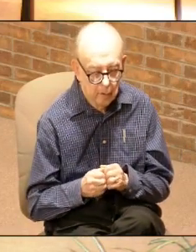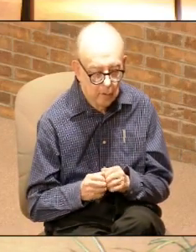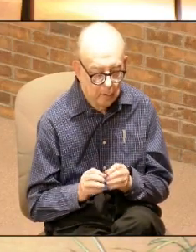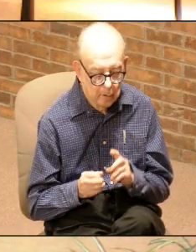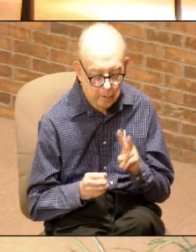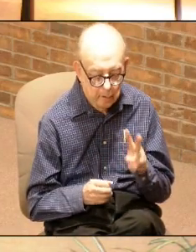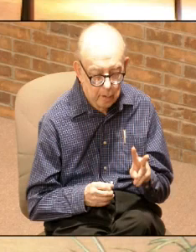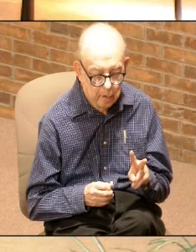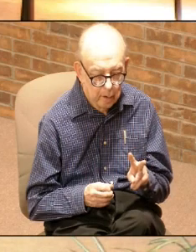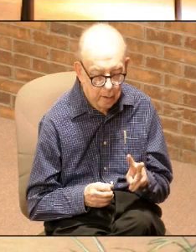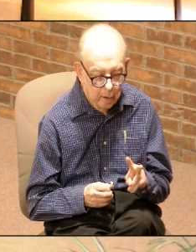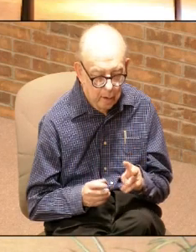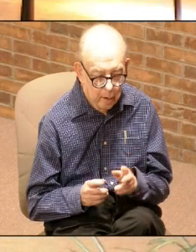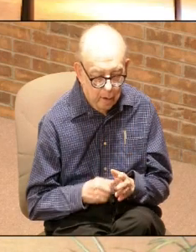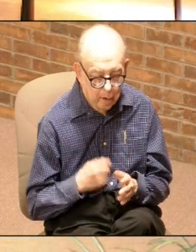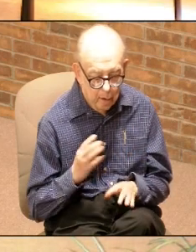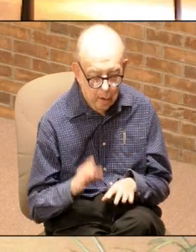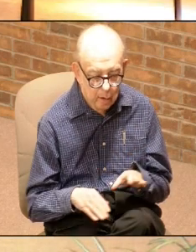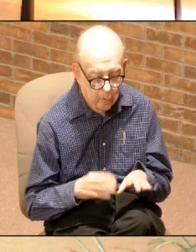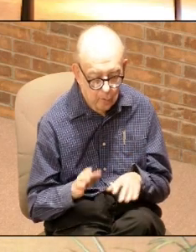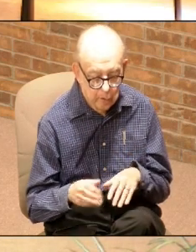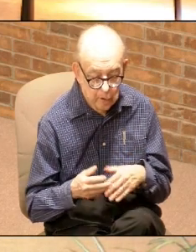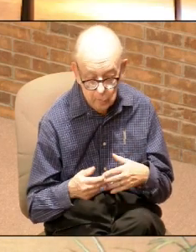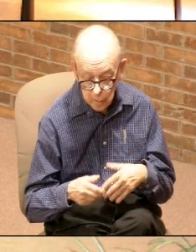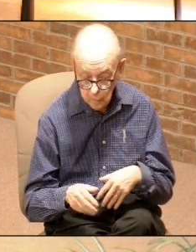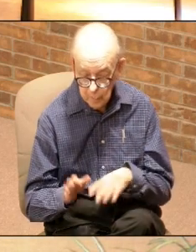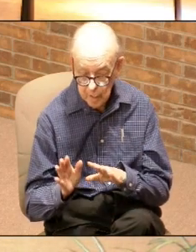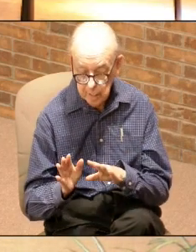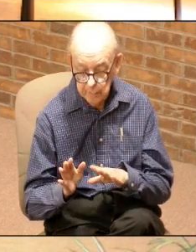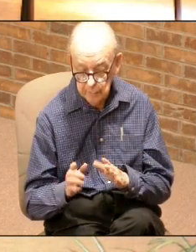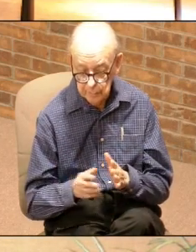number 2, sometimes we got to walk away.